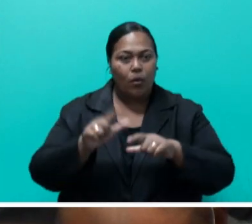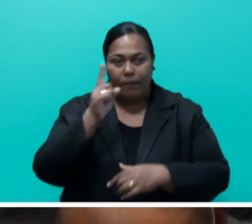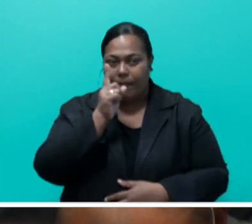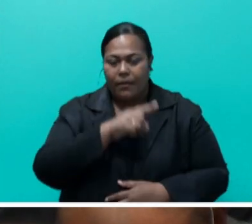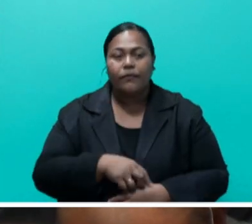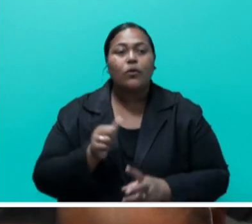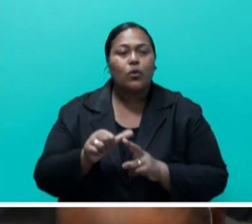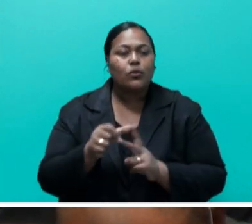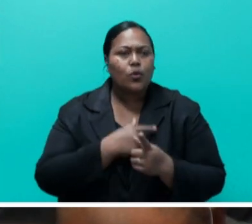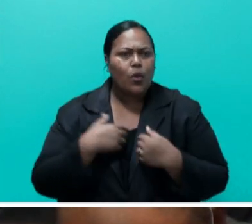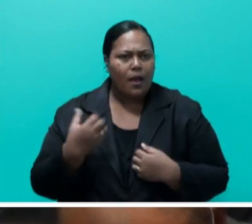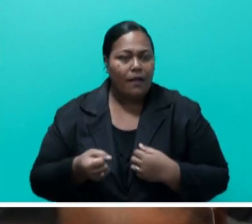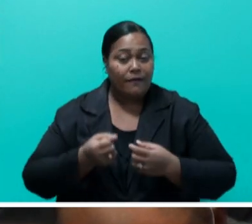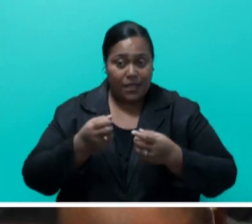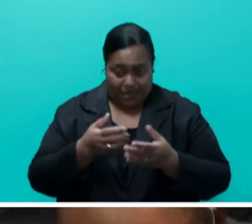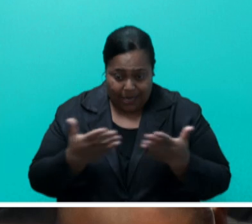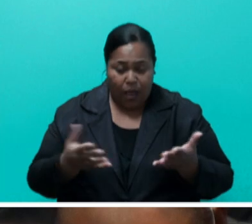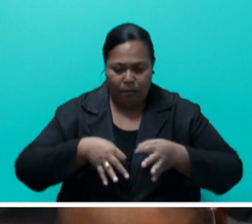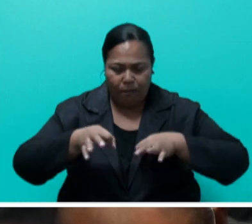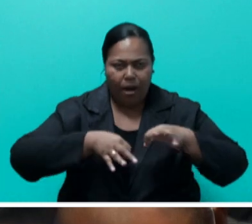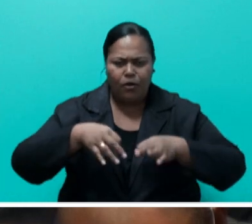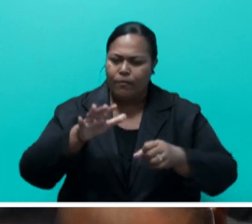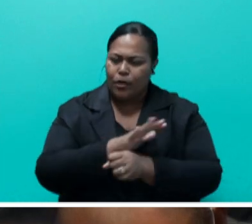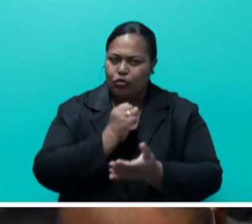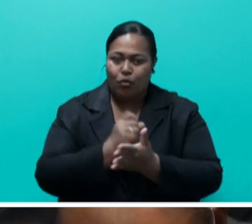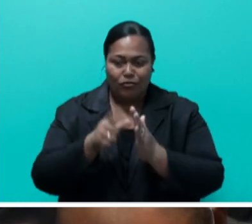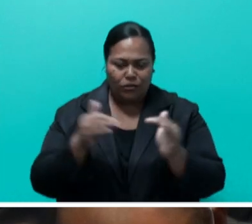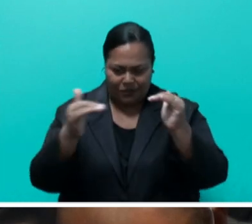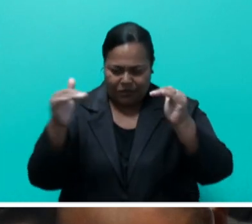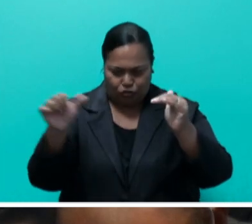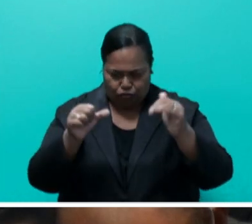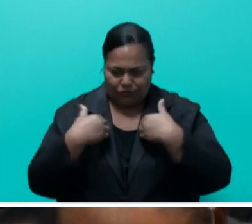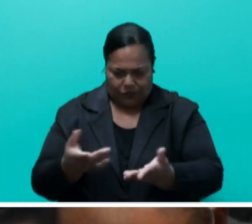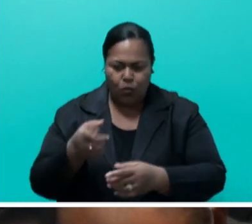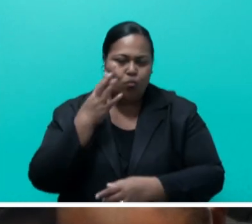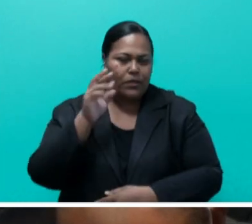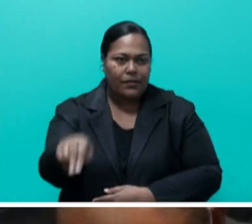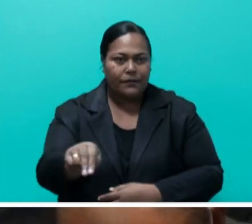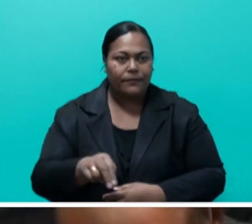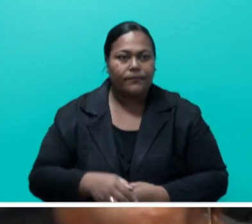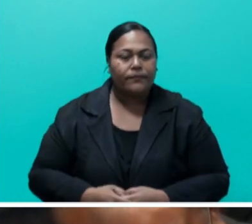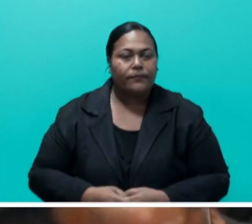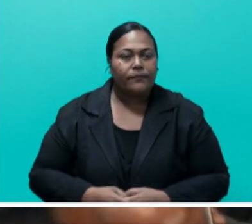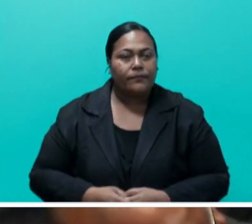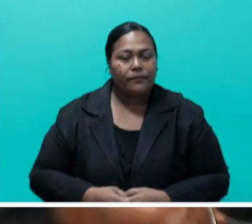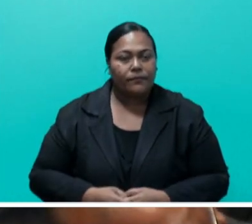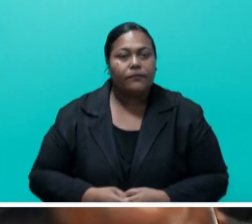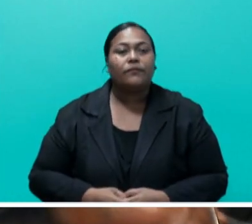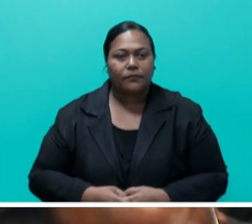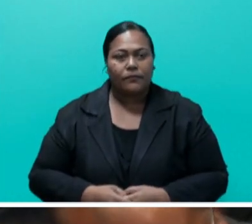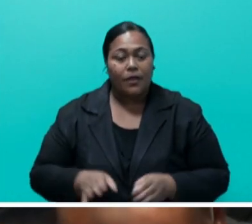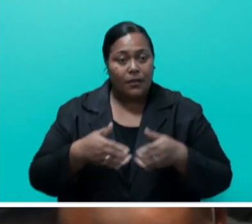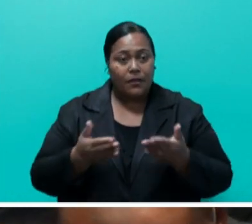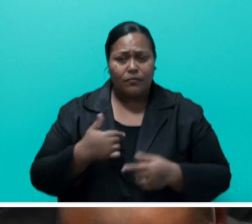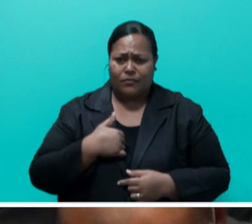the systems that are in place that ensure that justice is served where it is needed. So, Honourable Speaker, to a certain extent, I